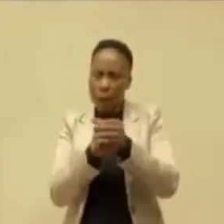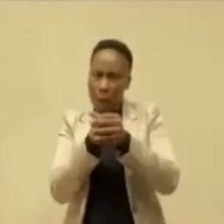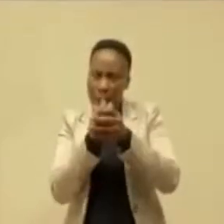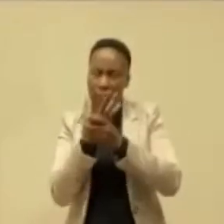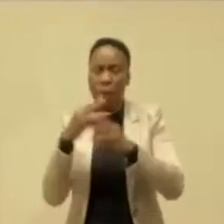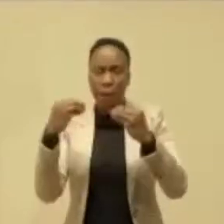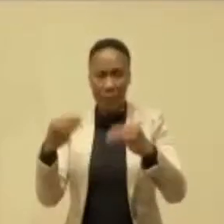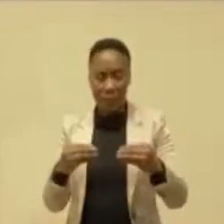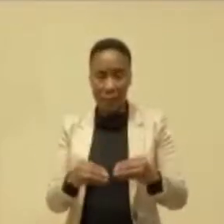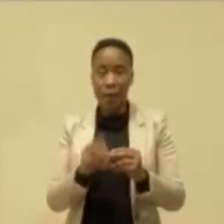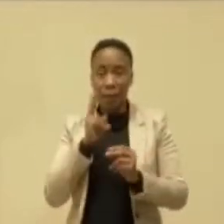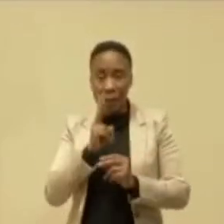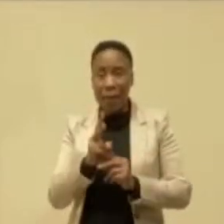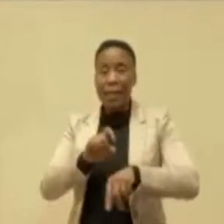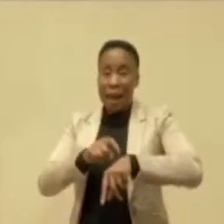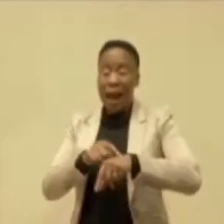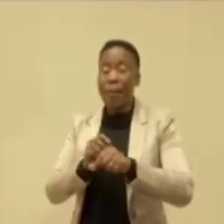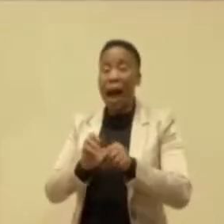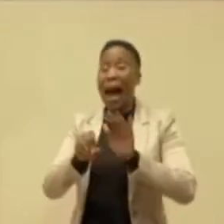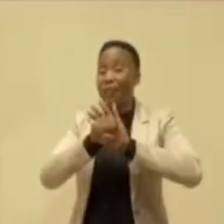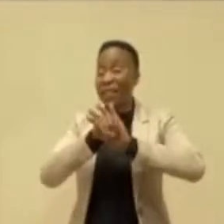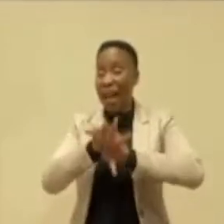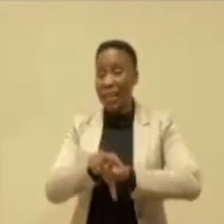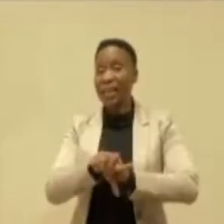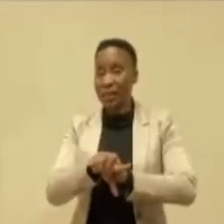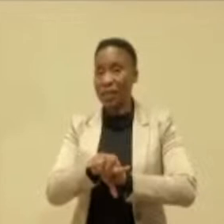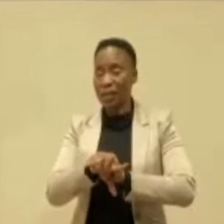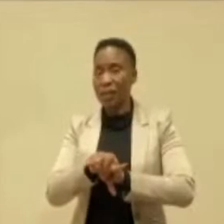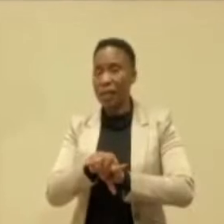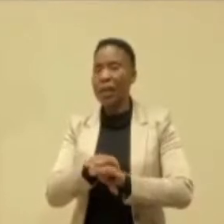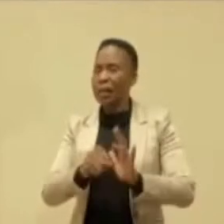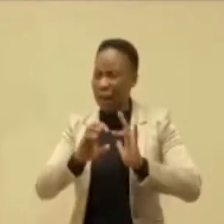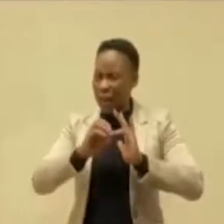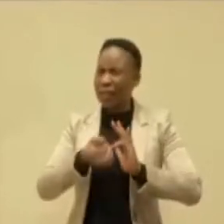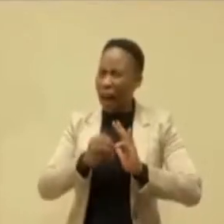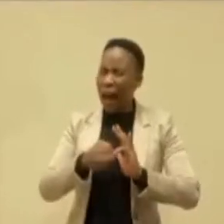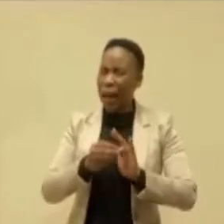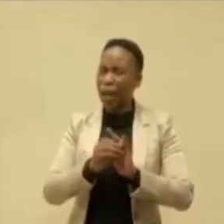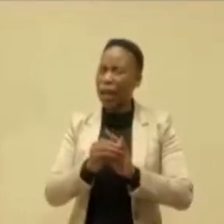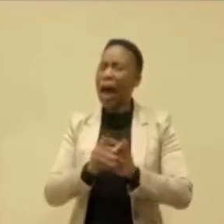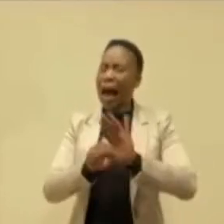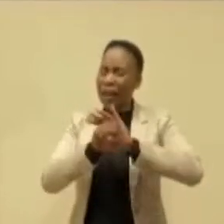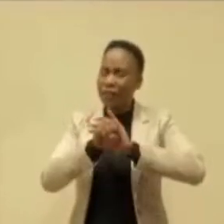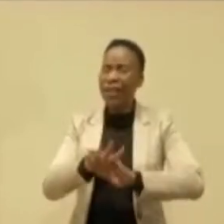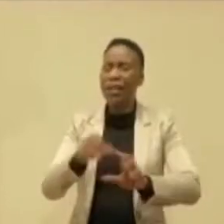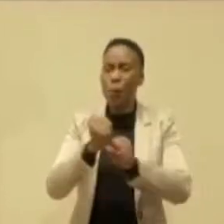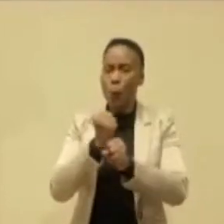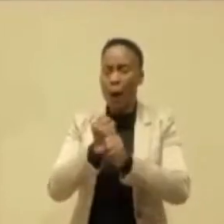when we advertise we should step up the effort advertise